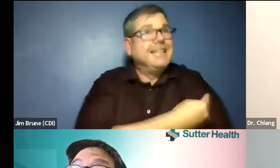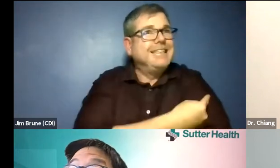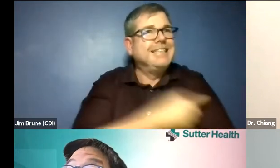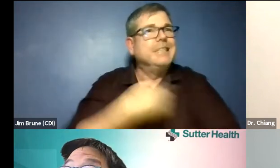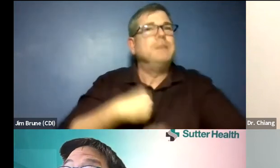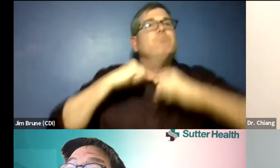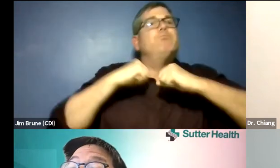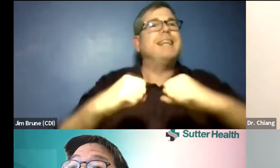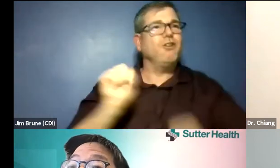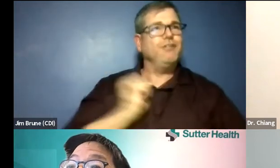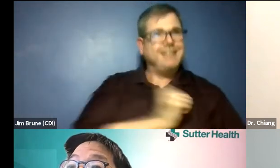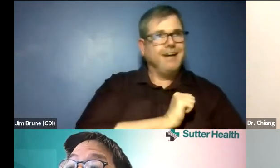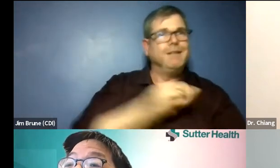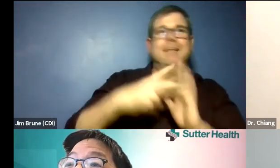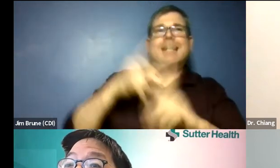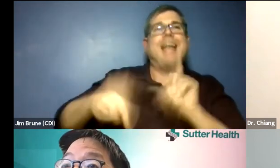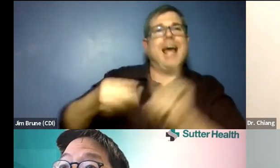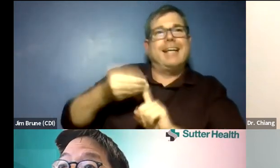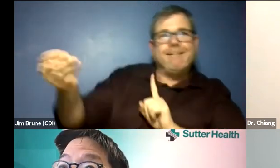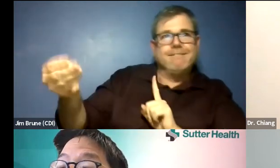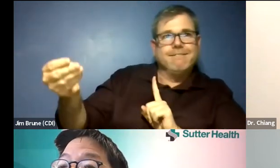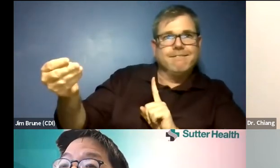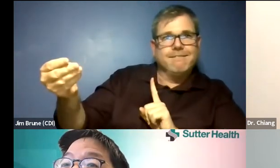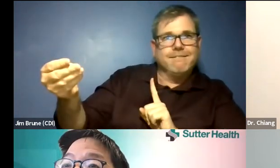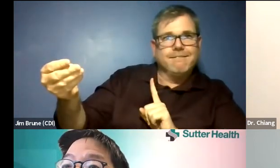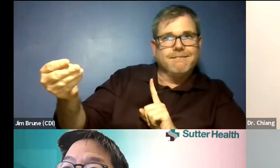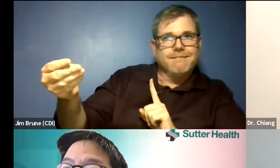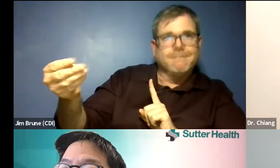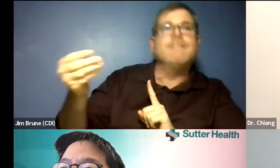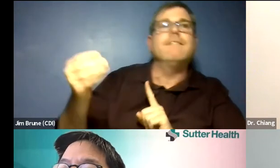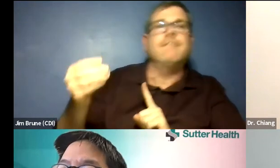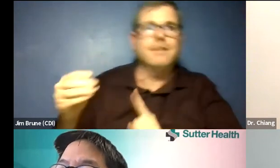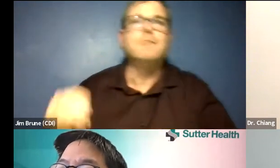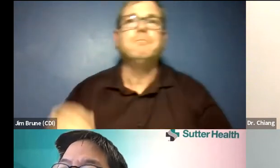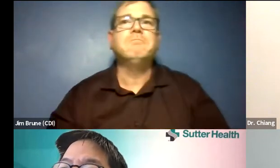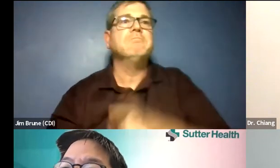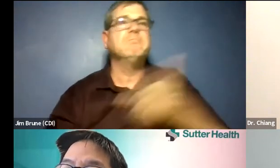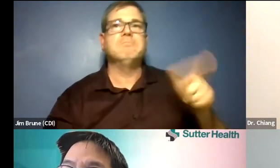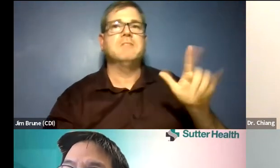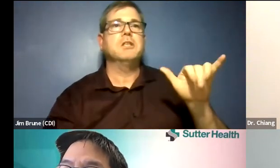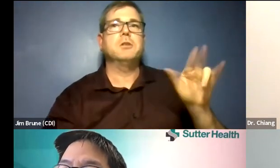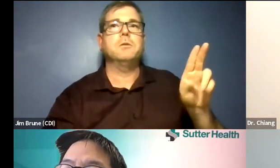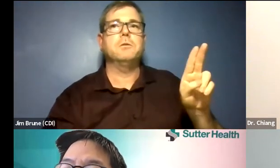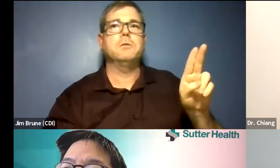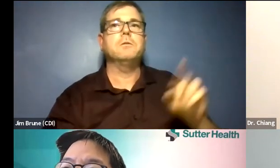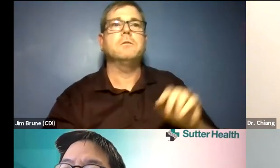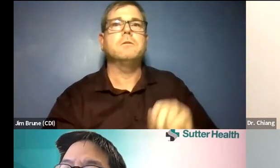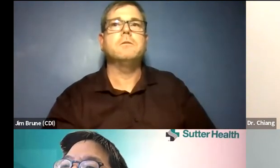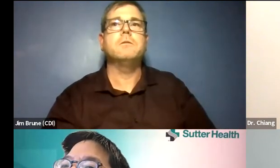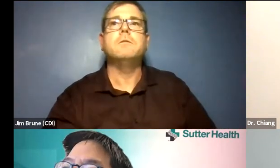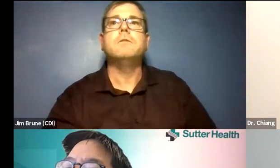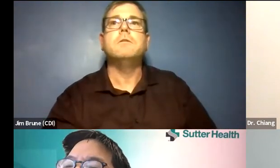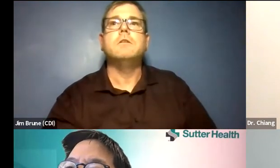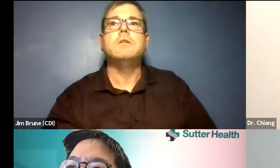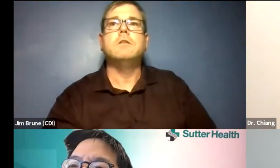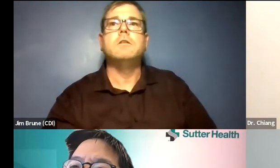And please continue to give us your questions in the Q&A. Some of them we're answering, and some